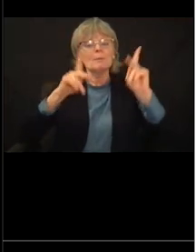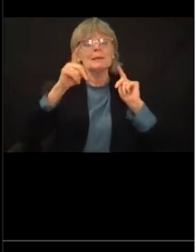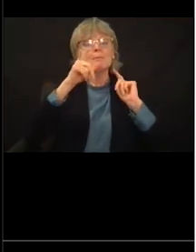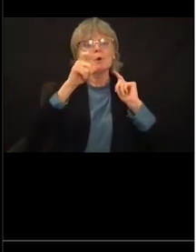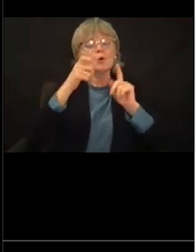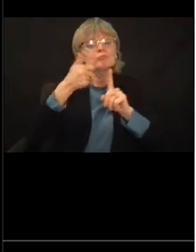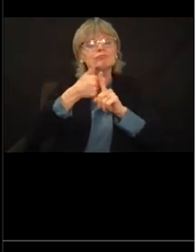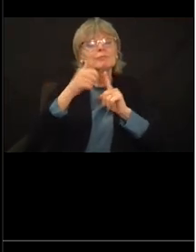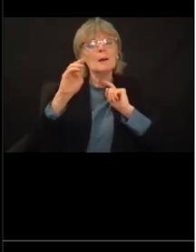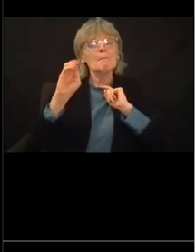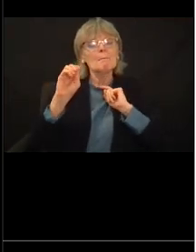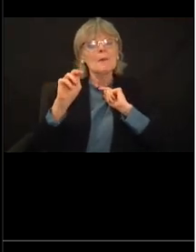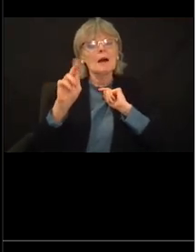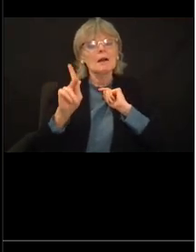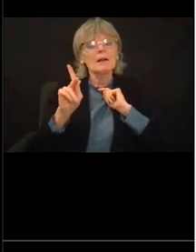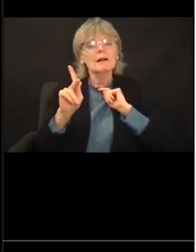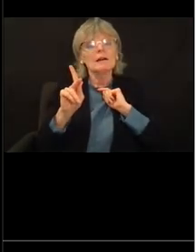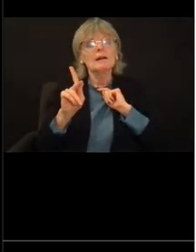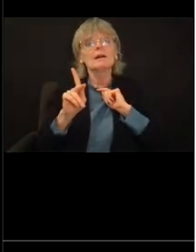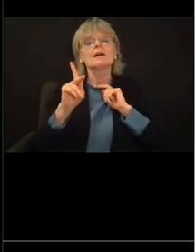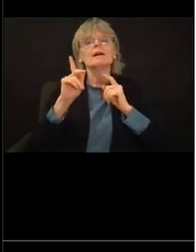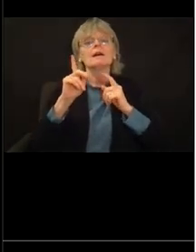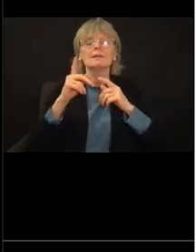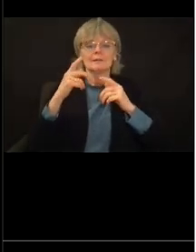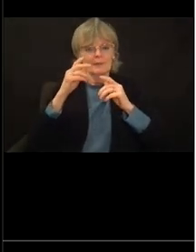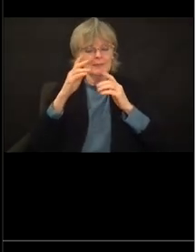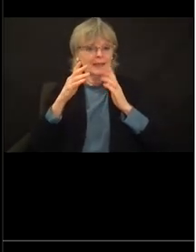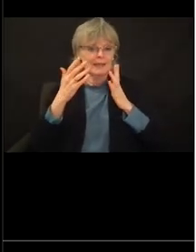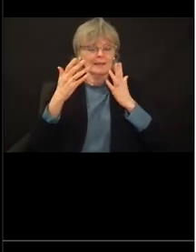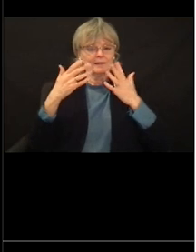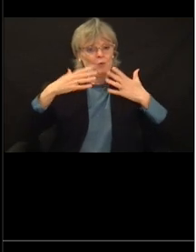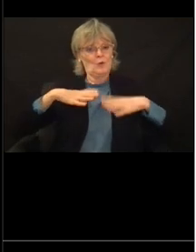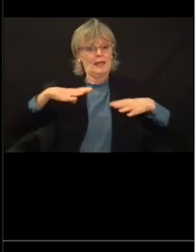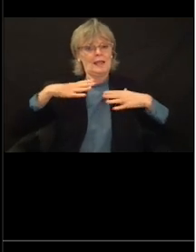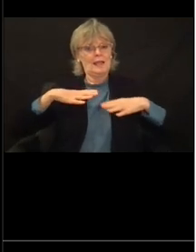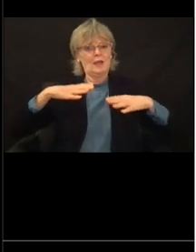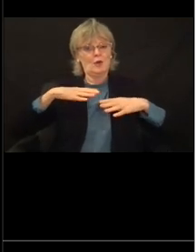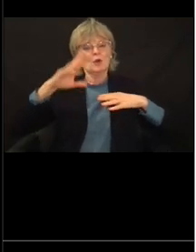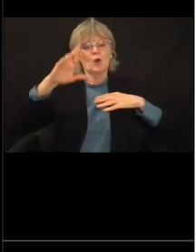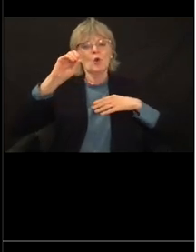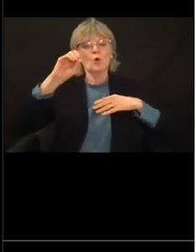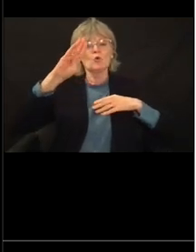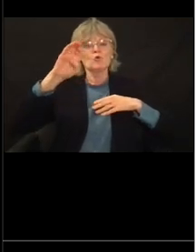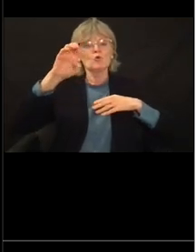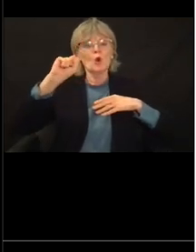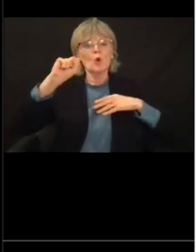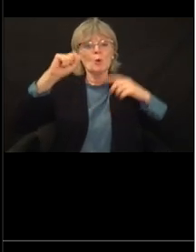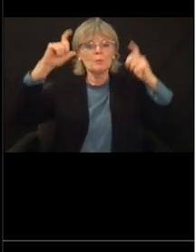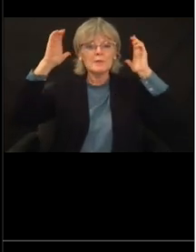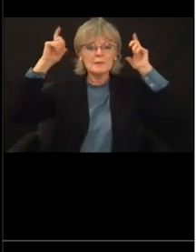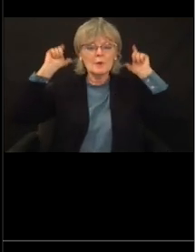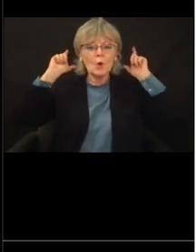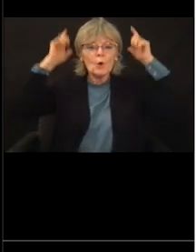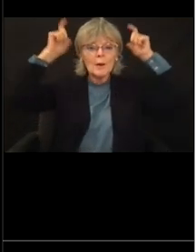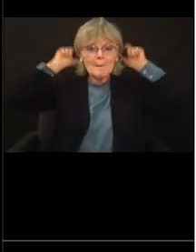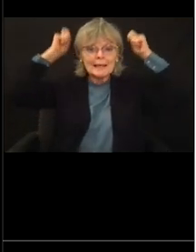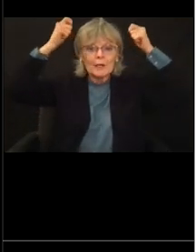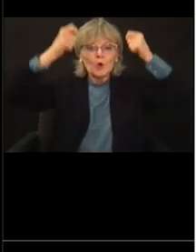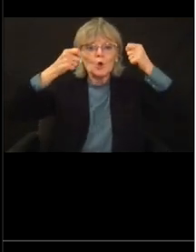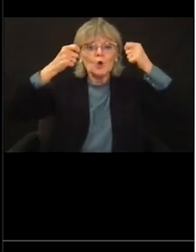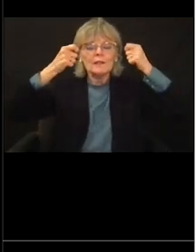so they practice a certain religion and they wear these robes, these big hooded robes that kind of